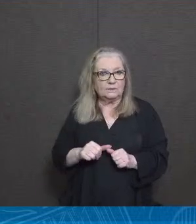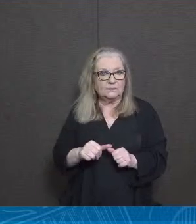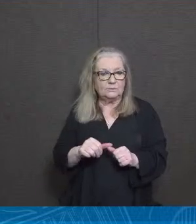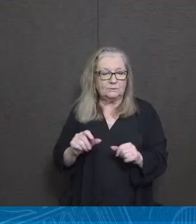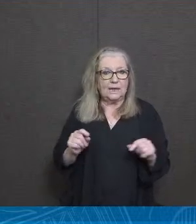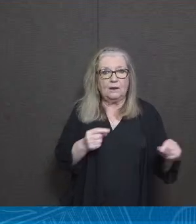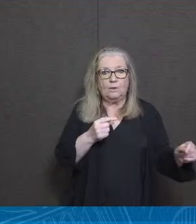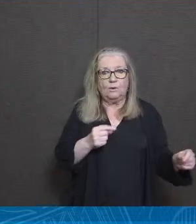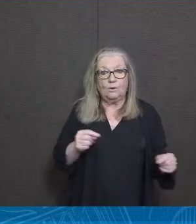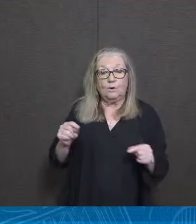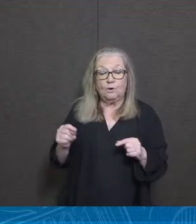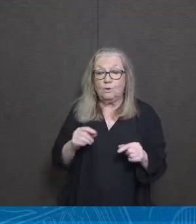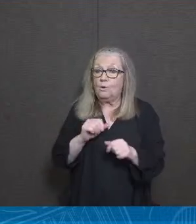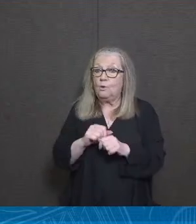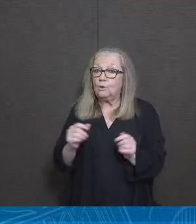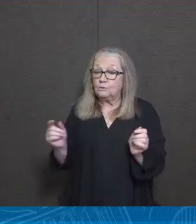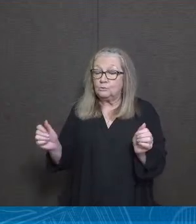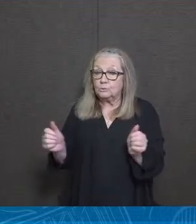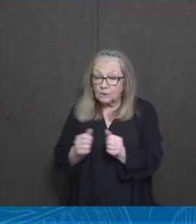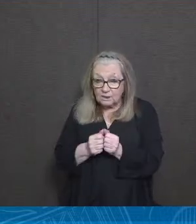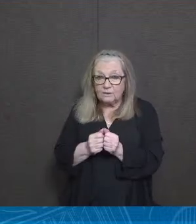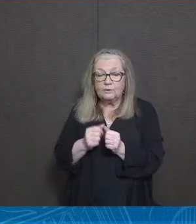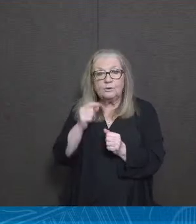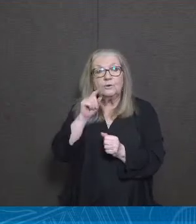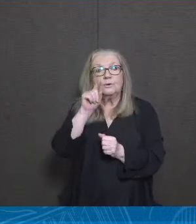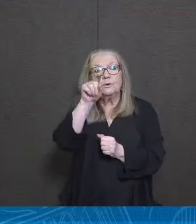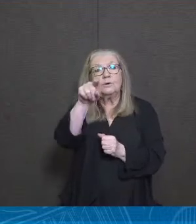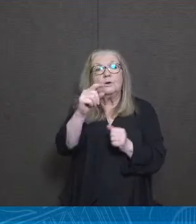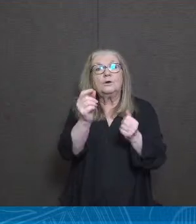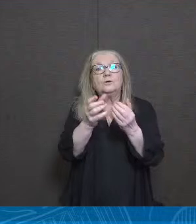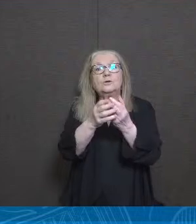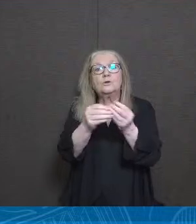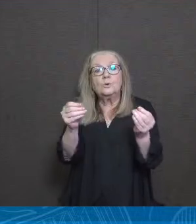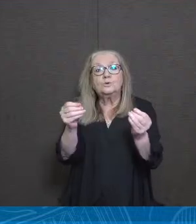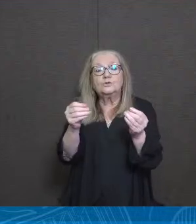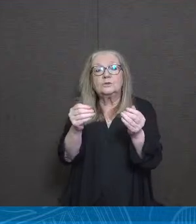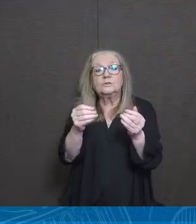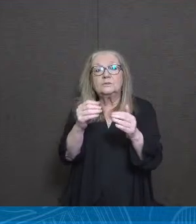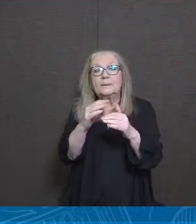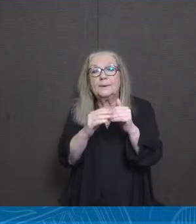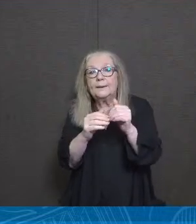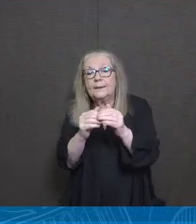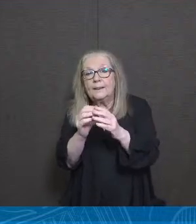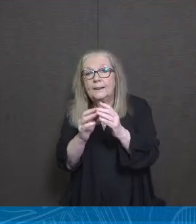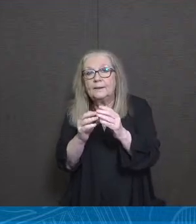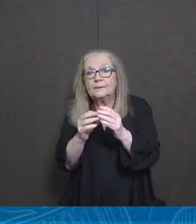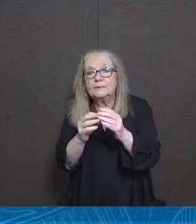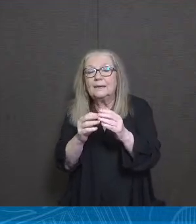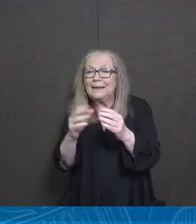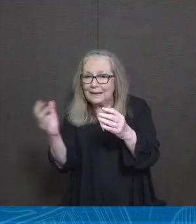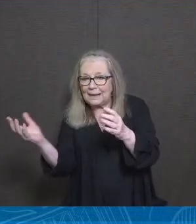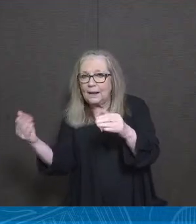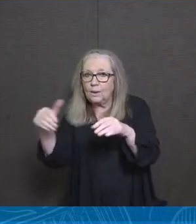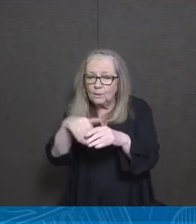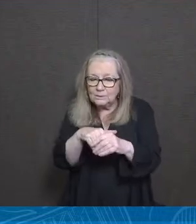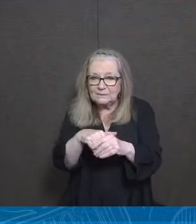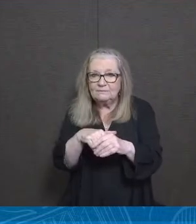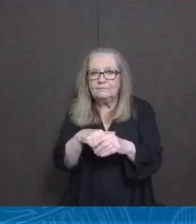together towards building solutions that are inclusive, transparent, and